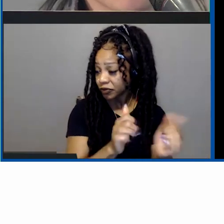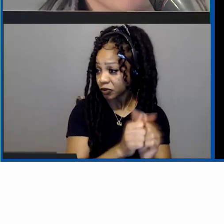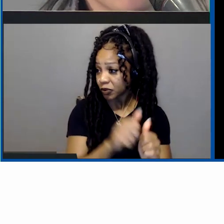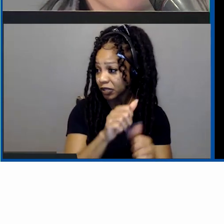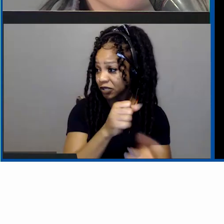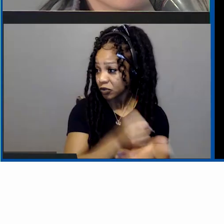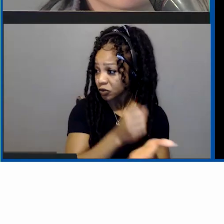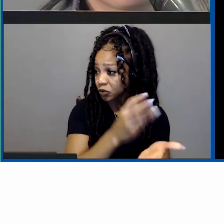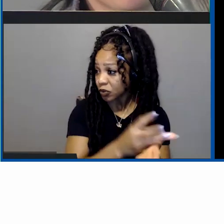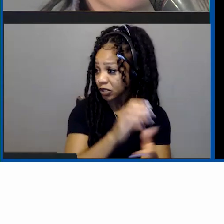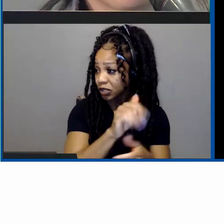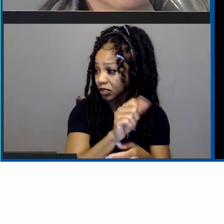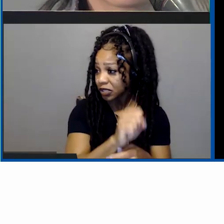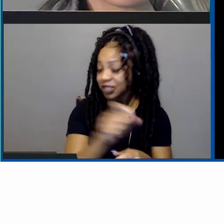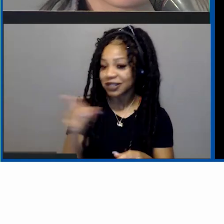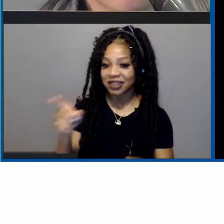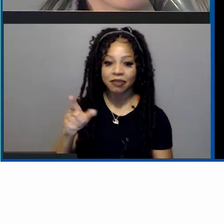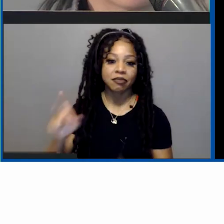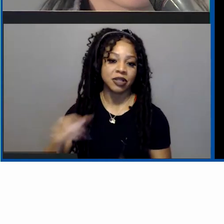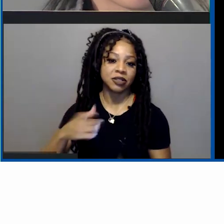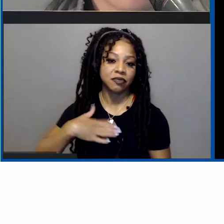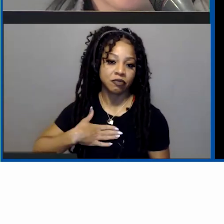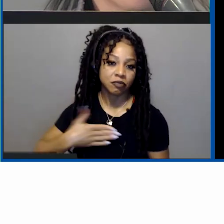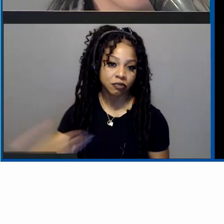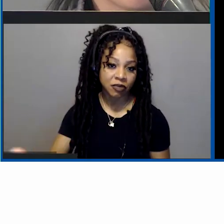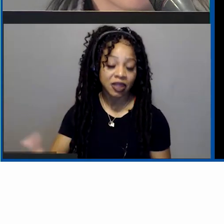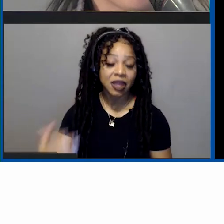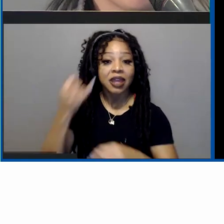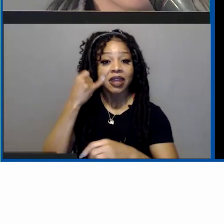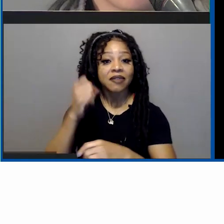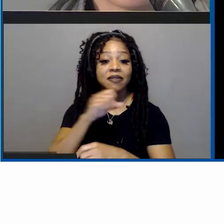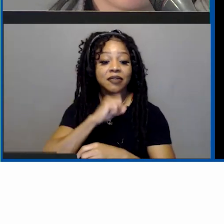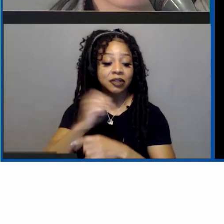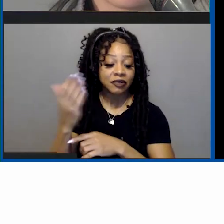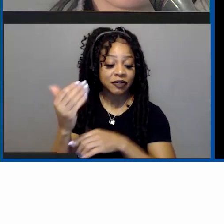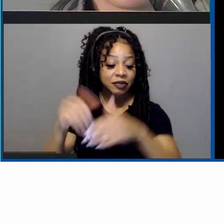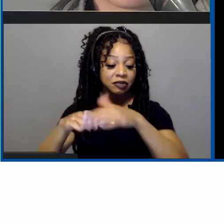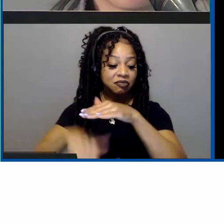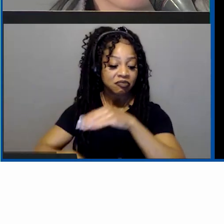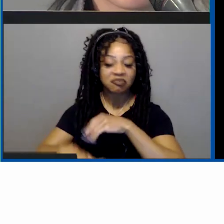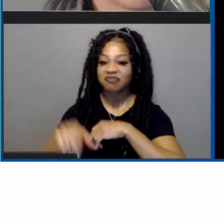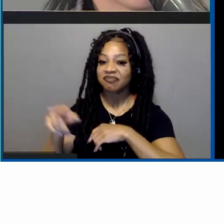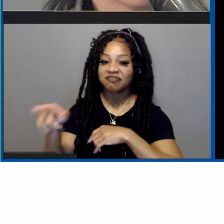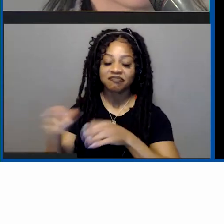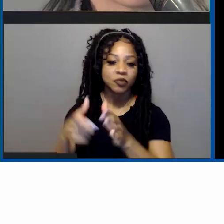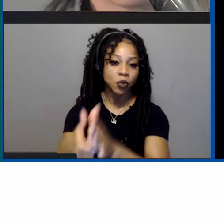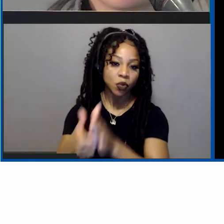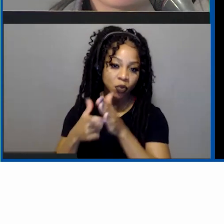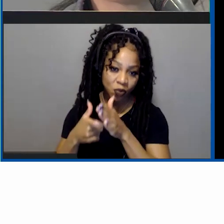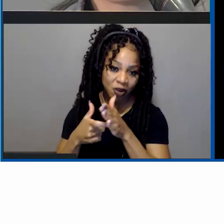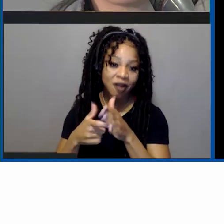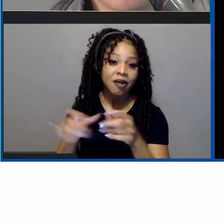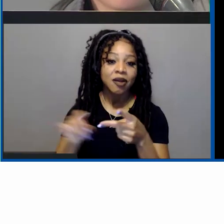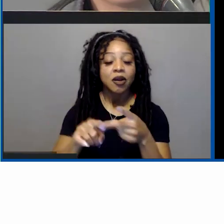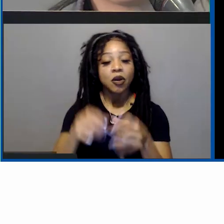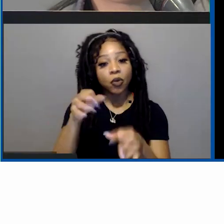are voluntary. So when they're 15 and under, it's not voluntary. Often there will be a court proceeding that is